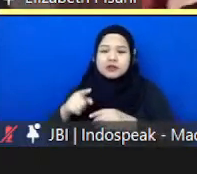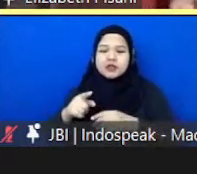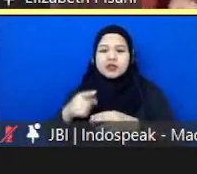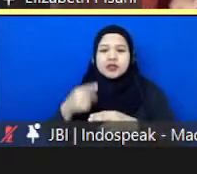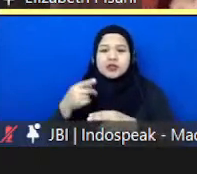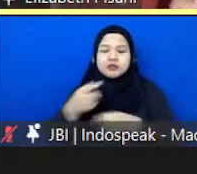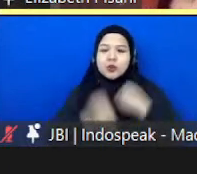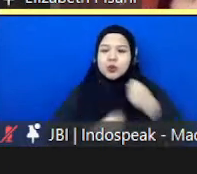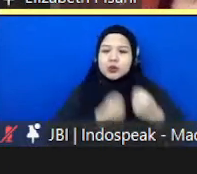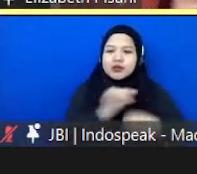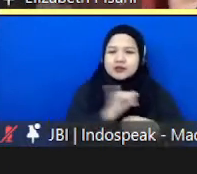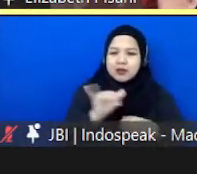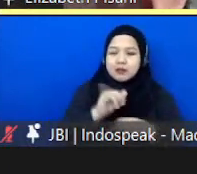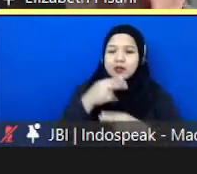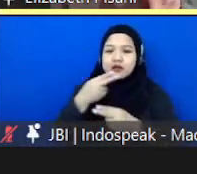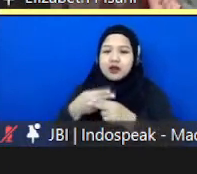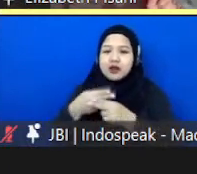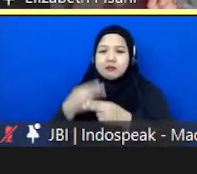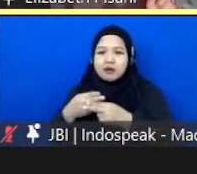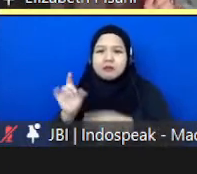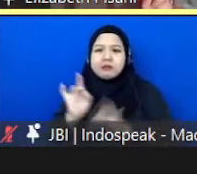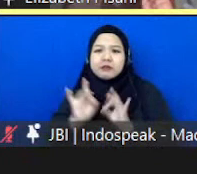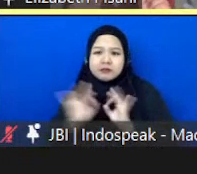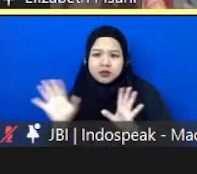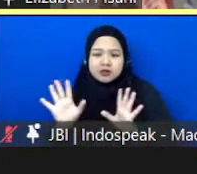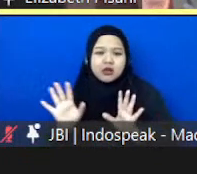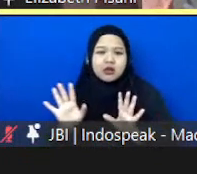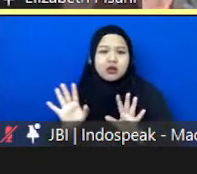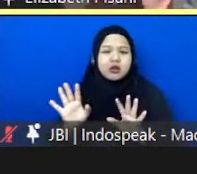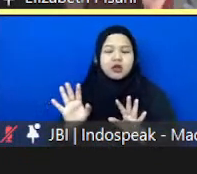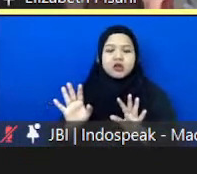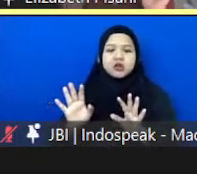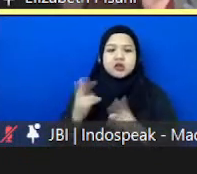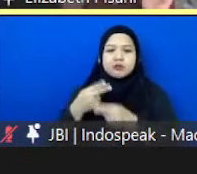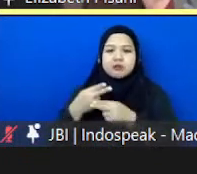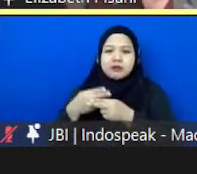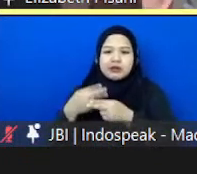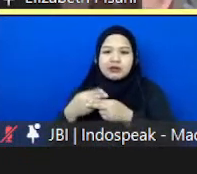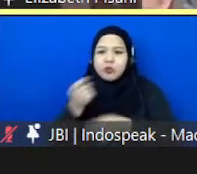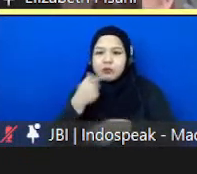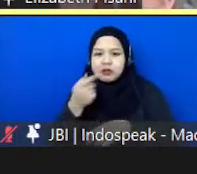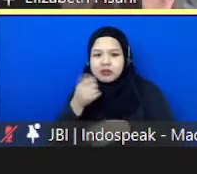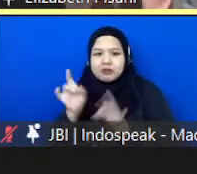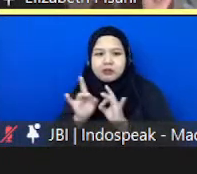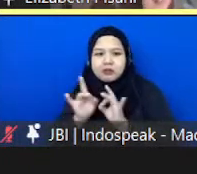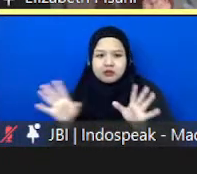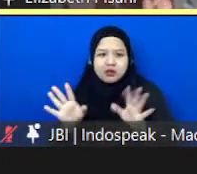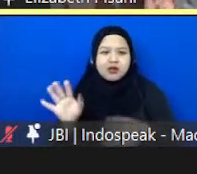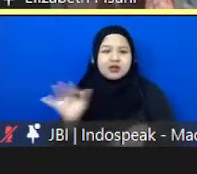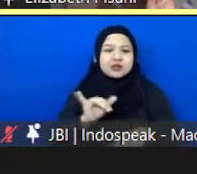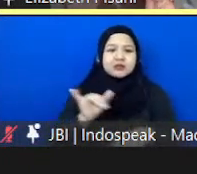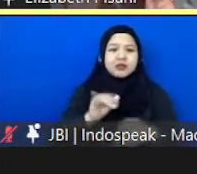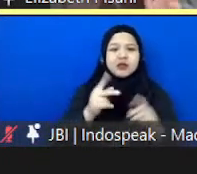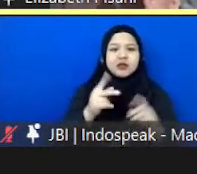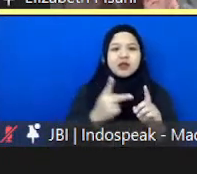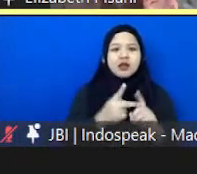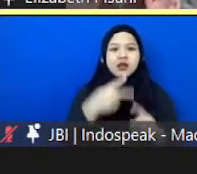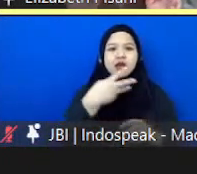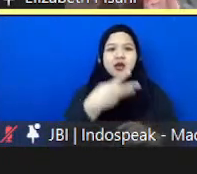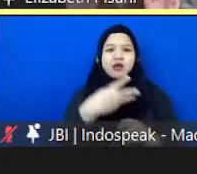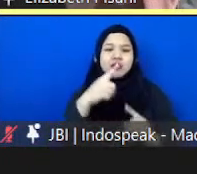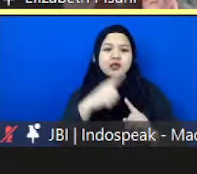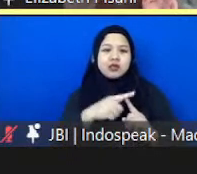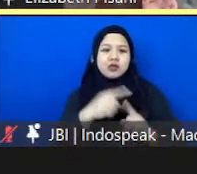making a very cheap brand. So if we compare, this is looking at the HET. The HET is the maximum retail price, the